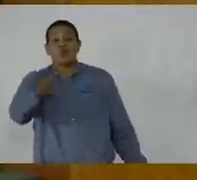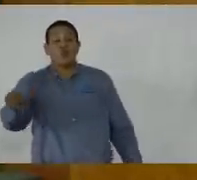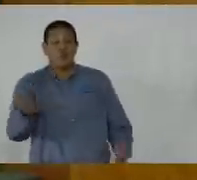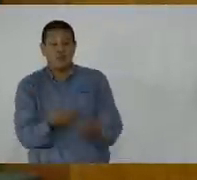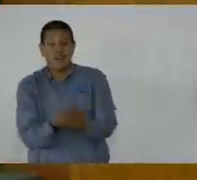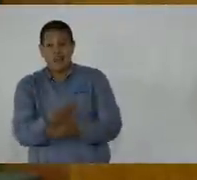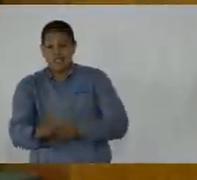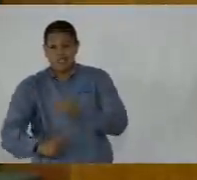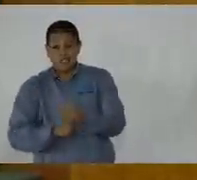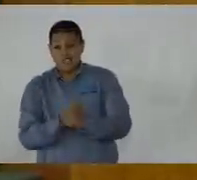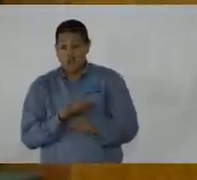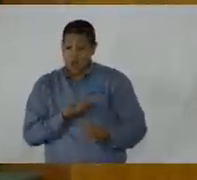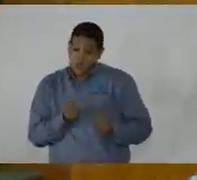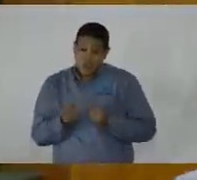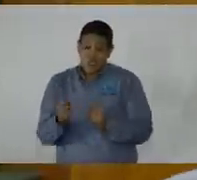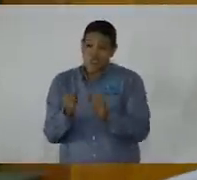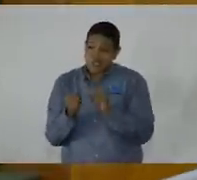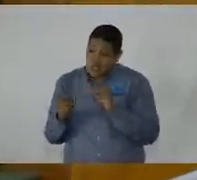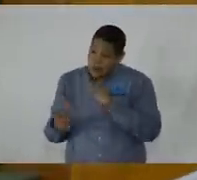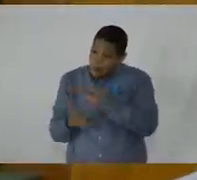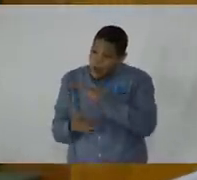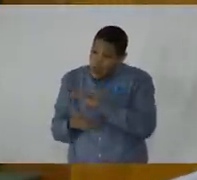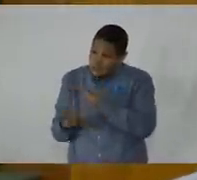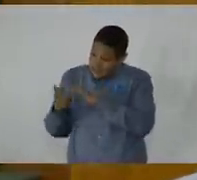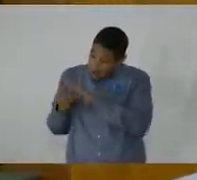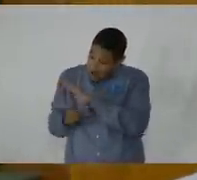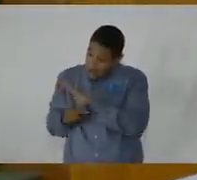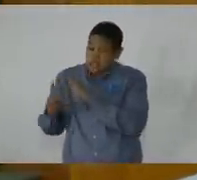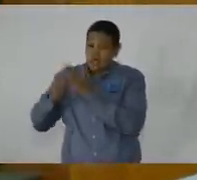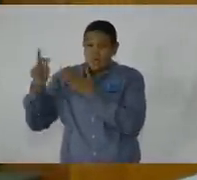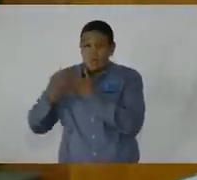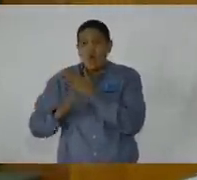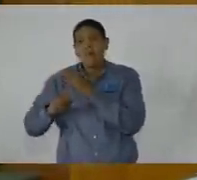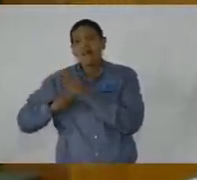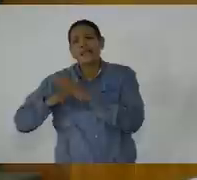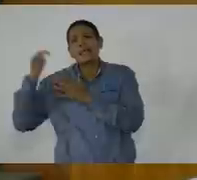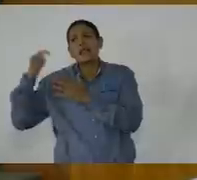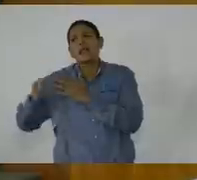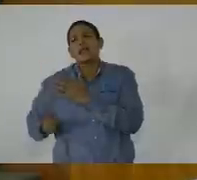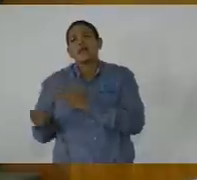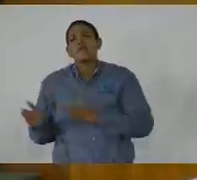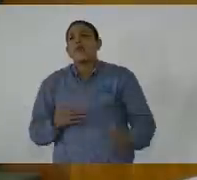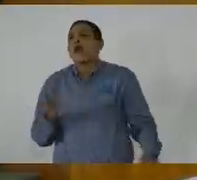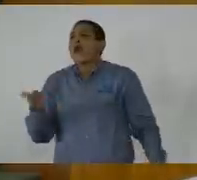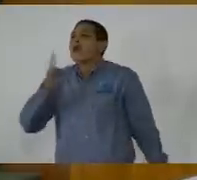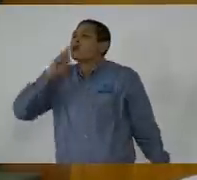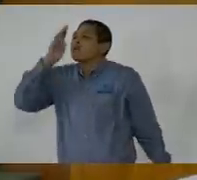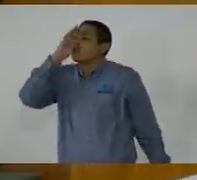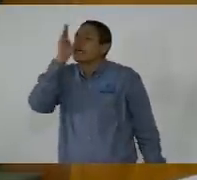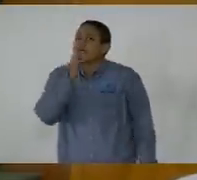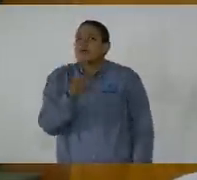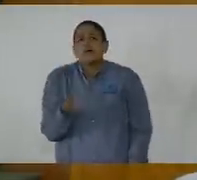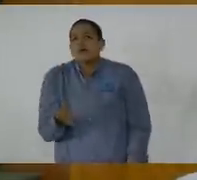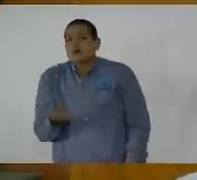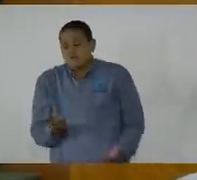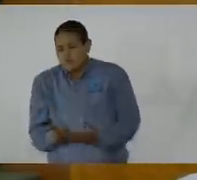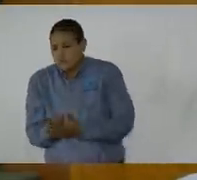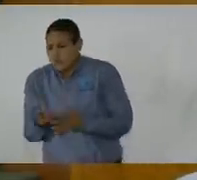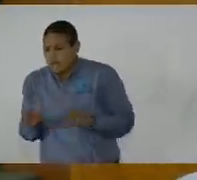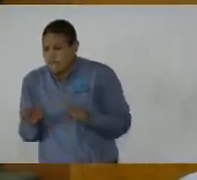strategic priorities, policies, and programs and key initiatives were deliberately geared to grow